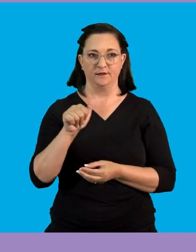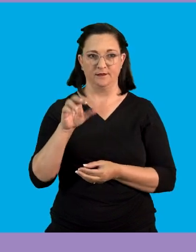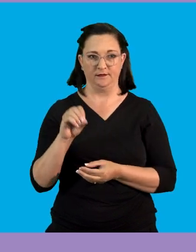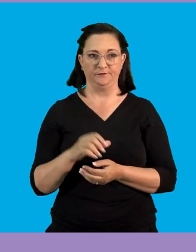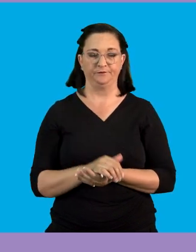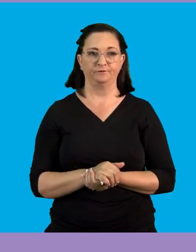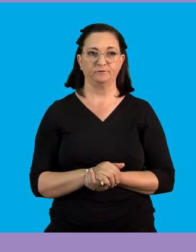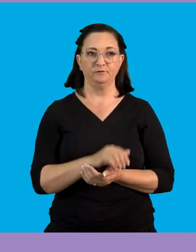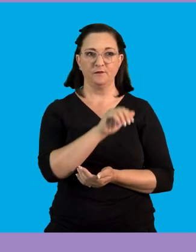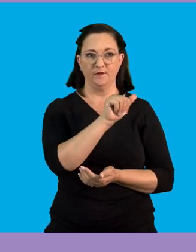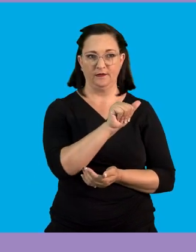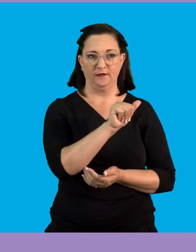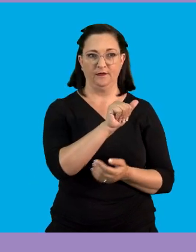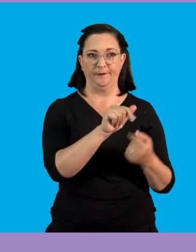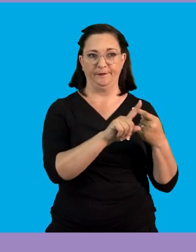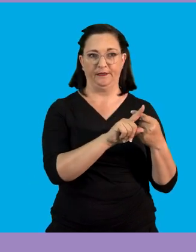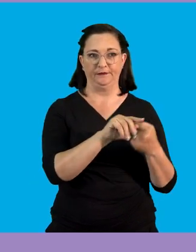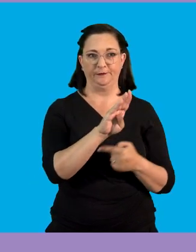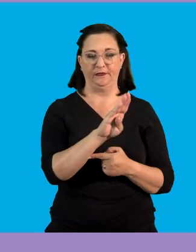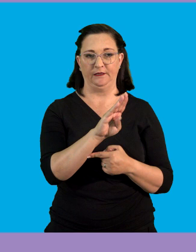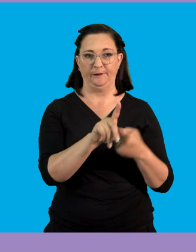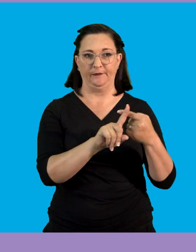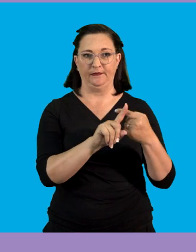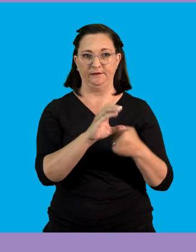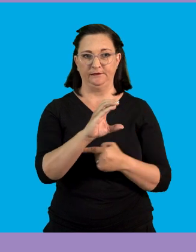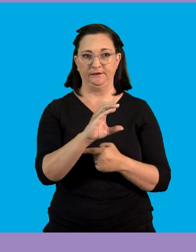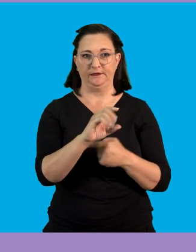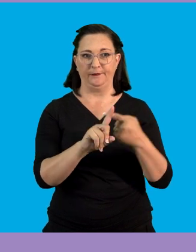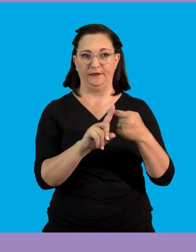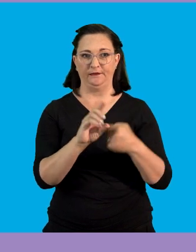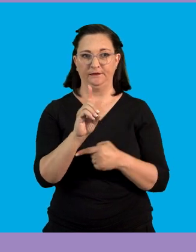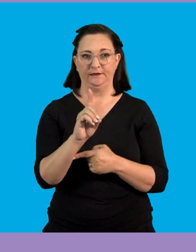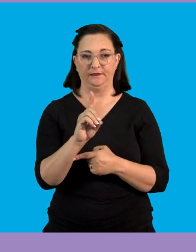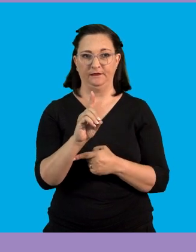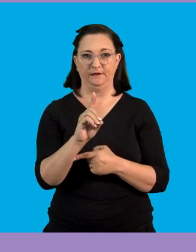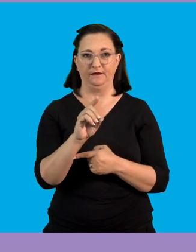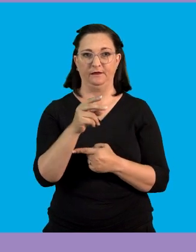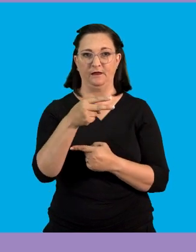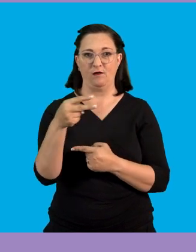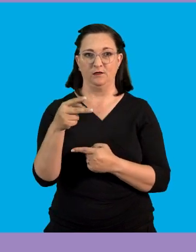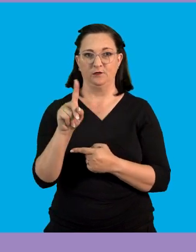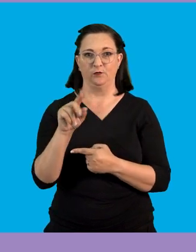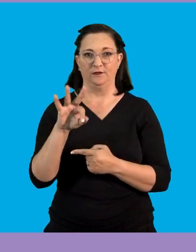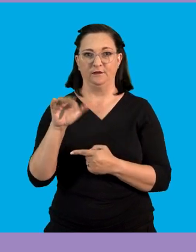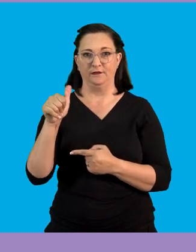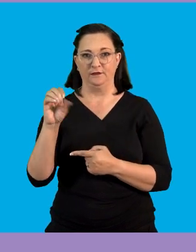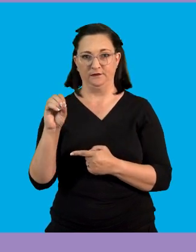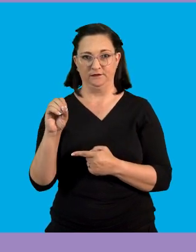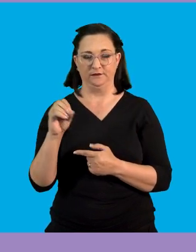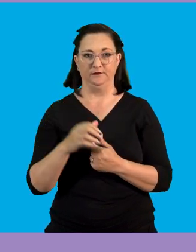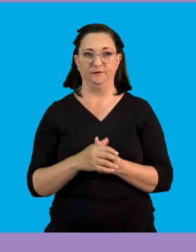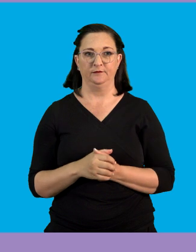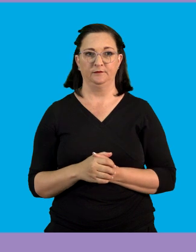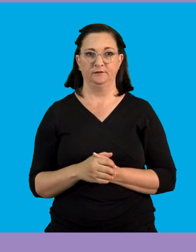angle B plus angle C plus angle D would give us